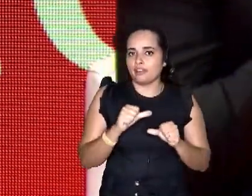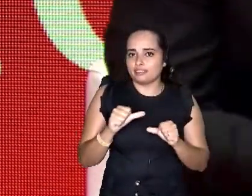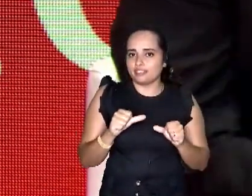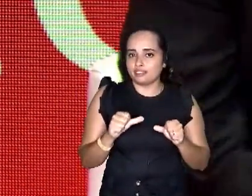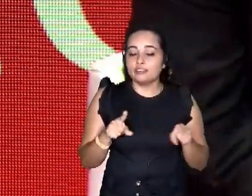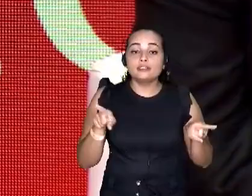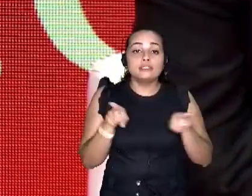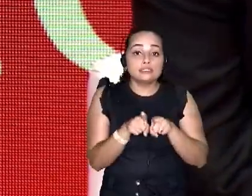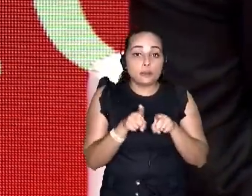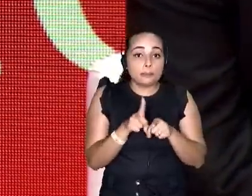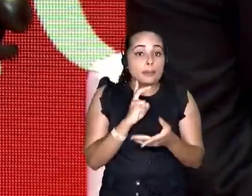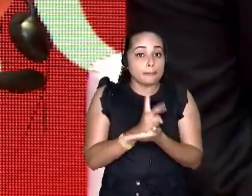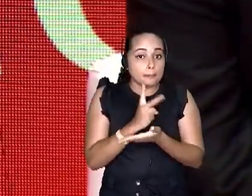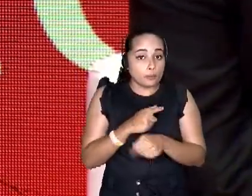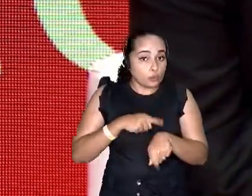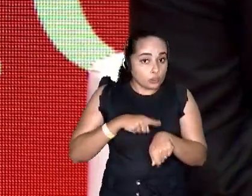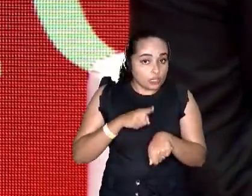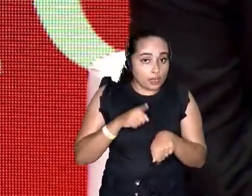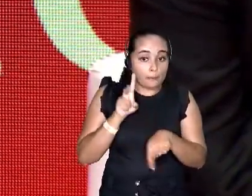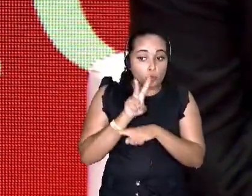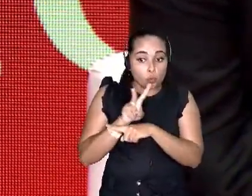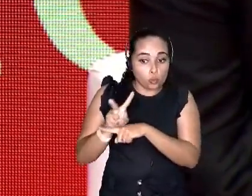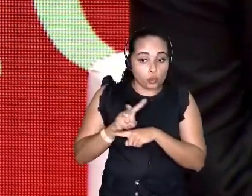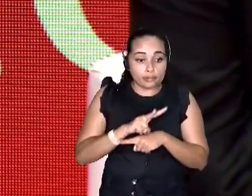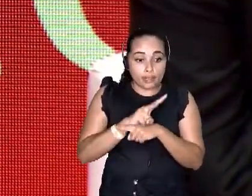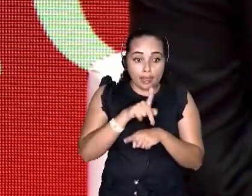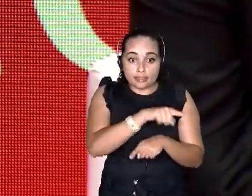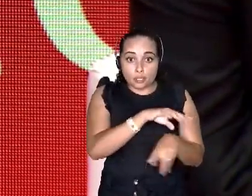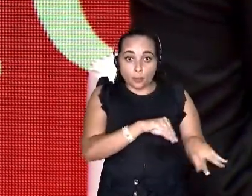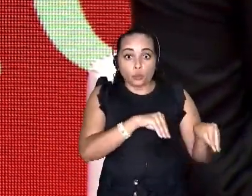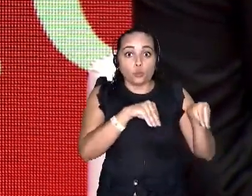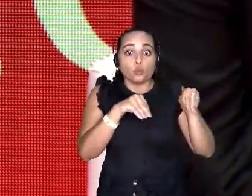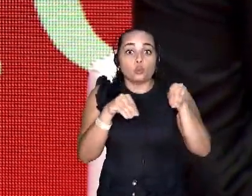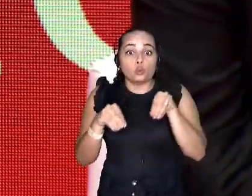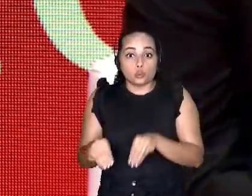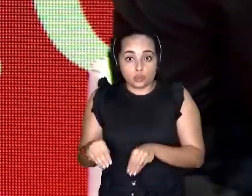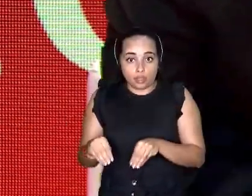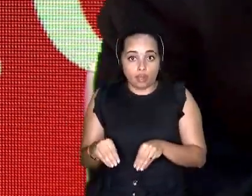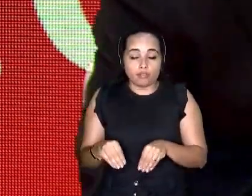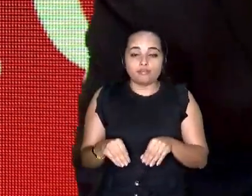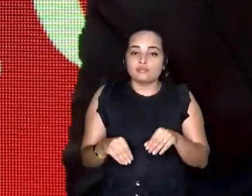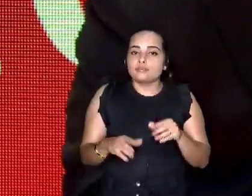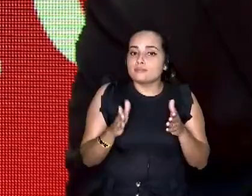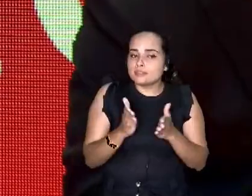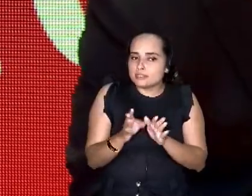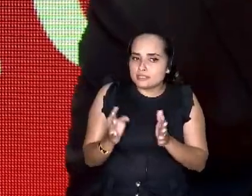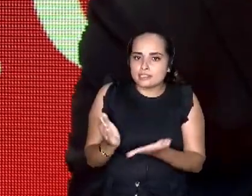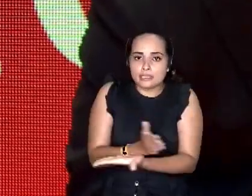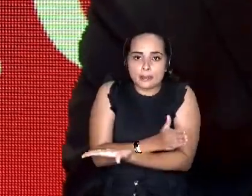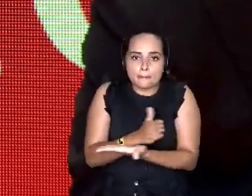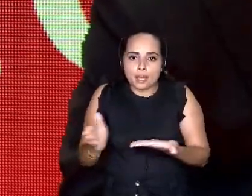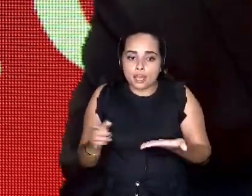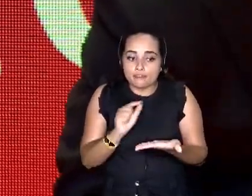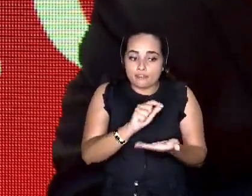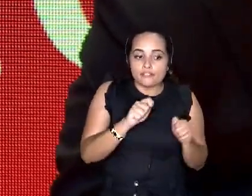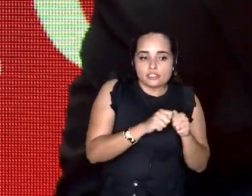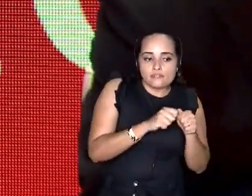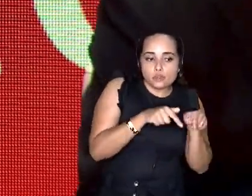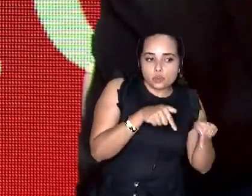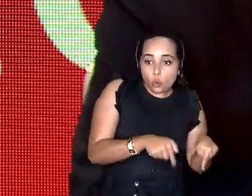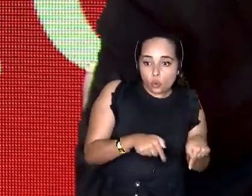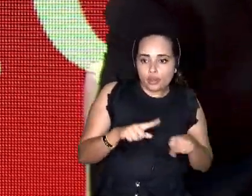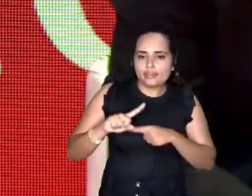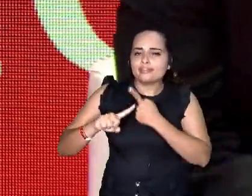the transition is smooth, and then you can separate within each of the fiscal years what are your options, do it very clean in an